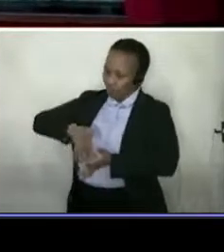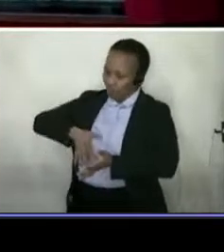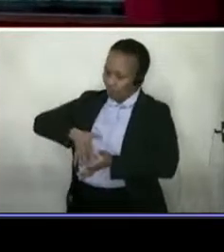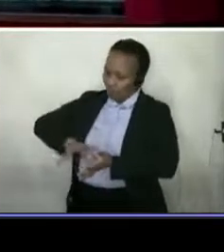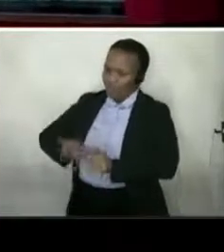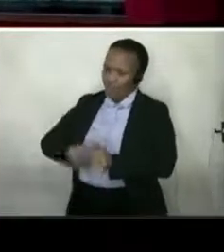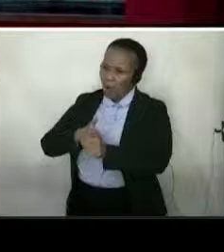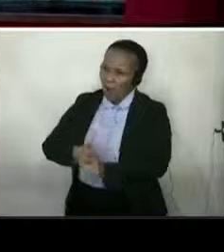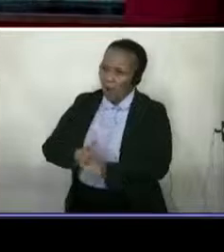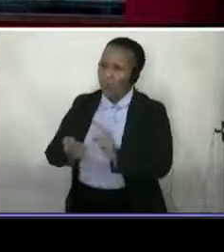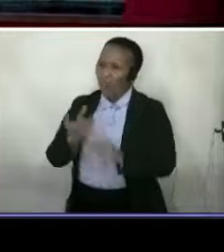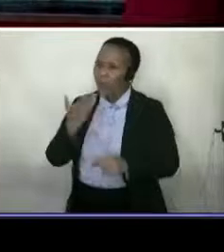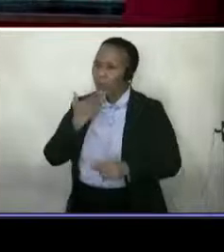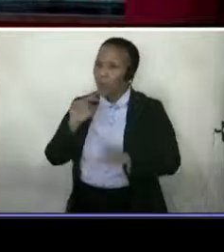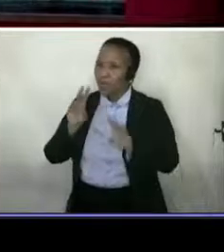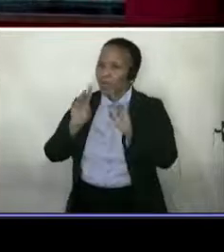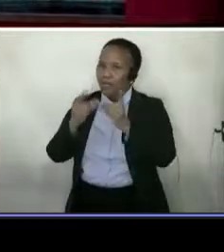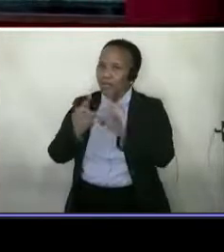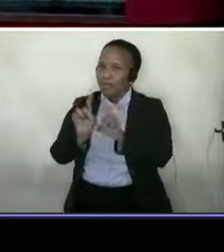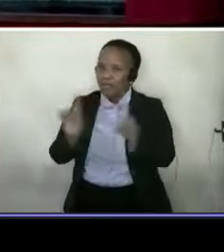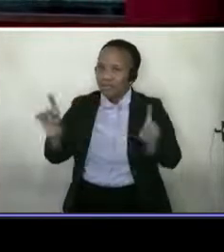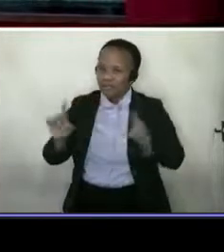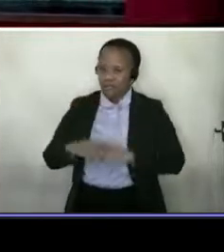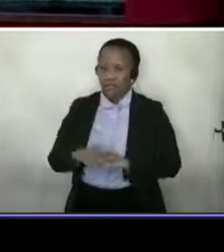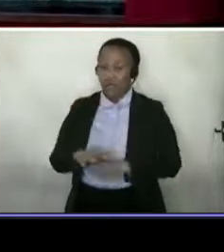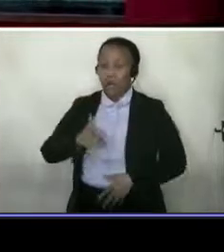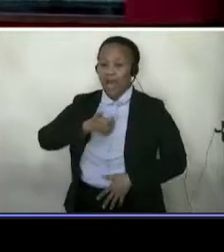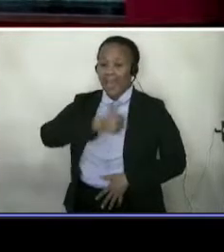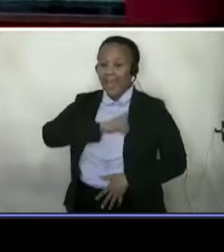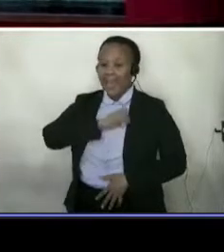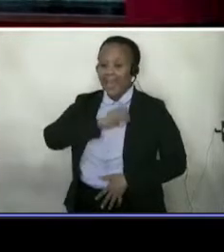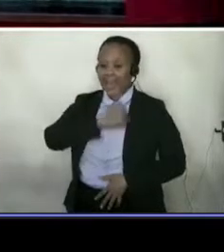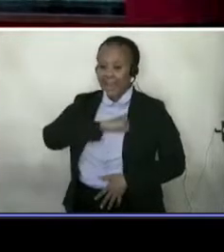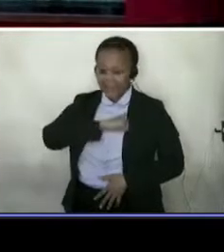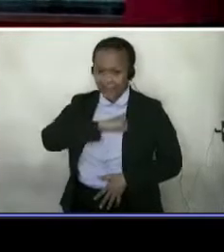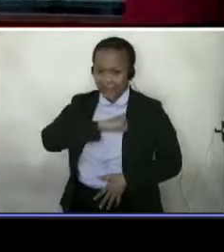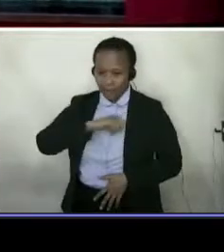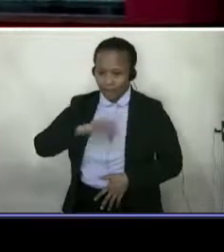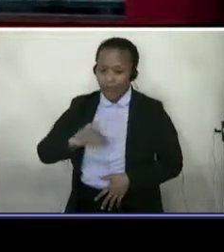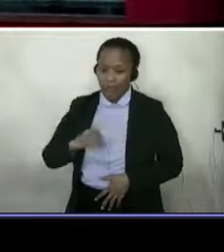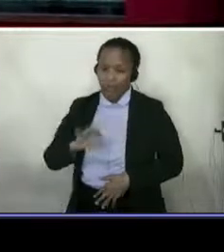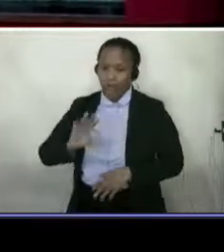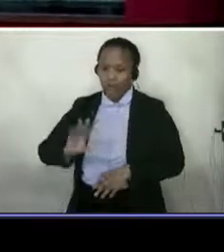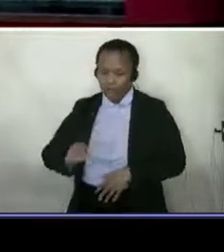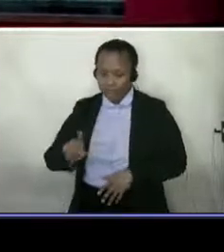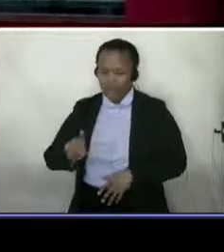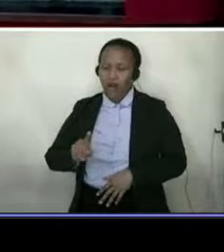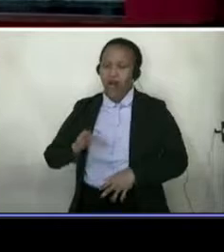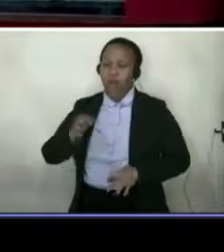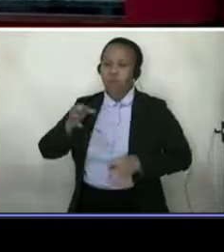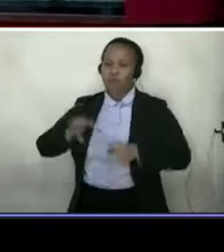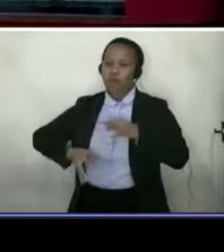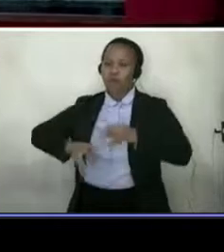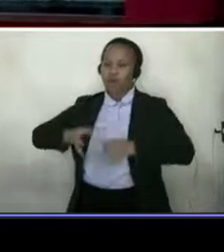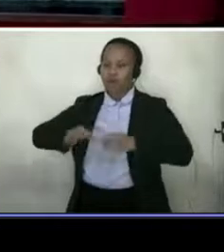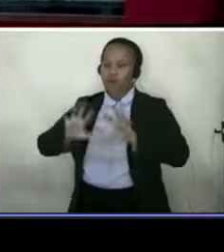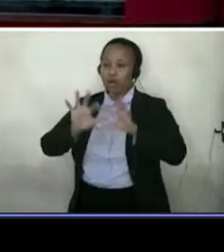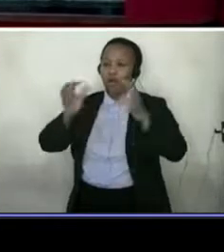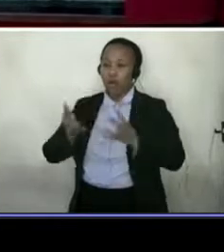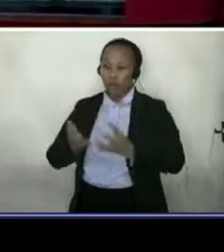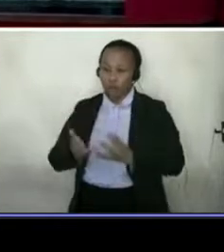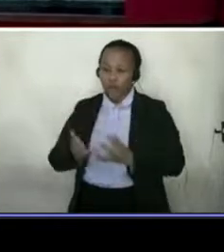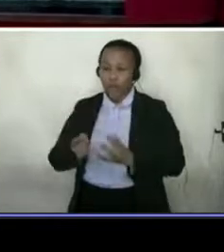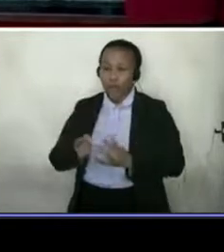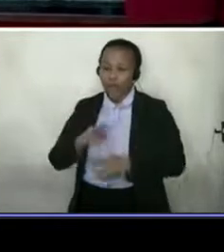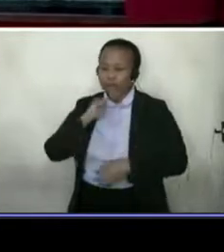departments? Luckily, it appears that Scopa does have the political will to implement resolutions, which